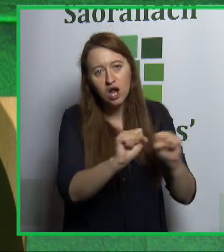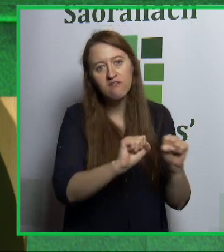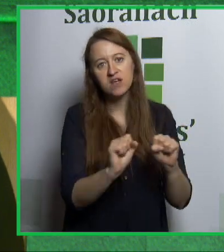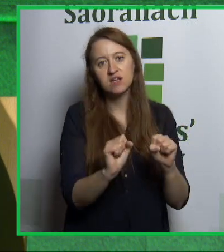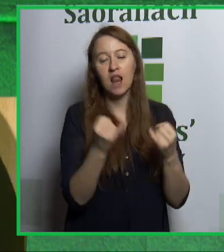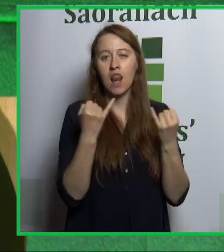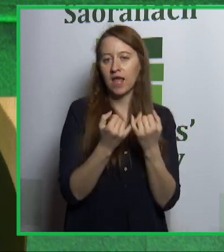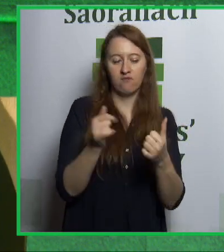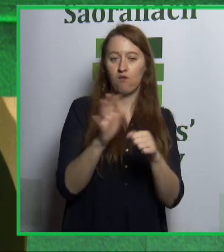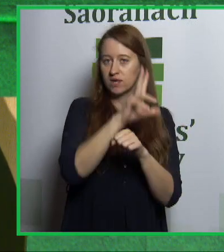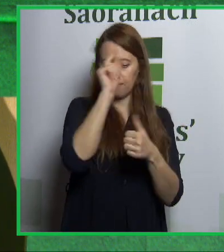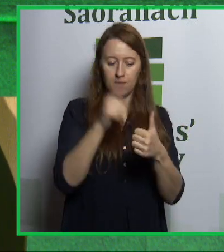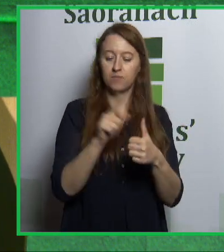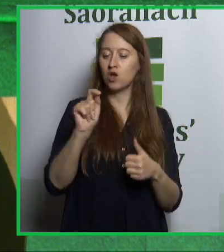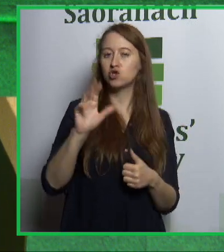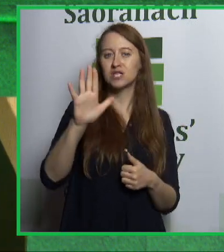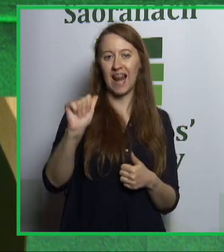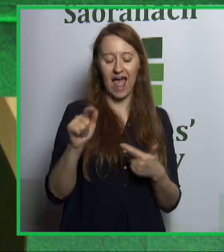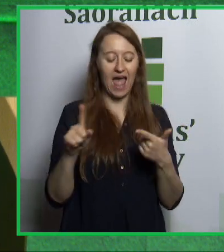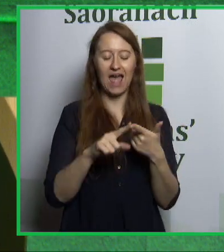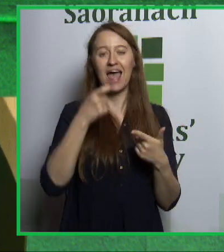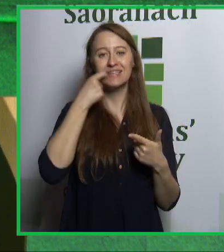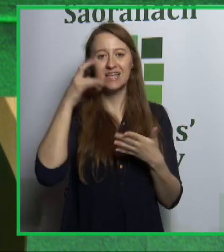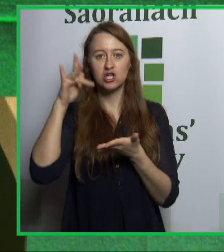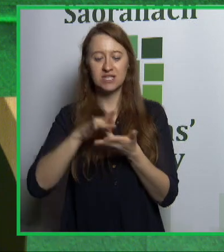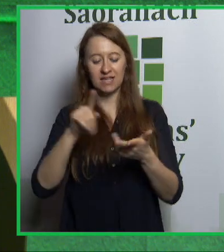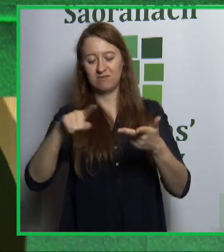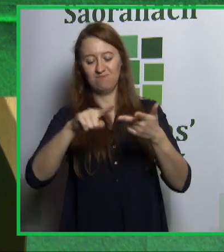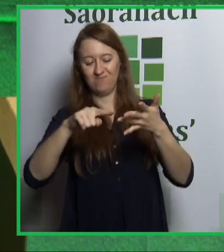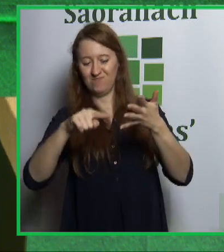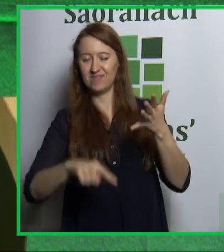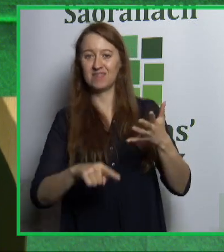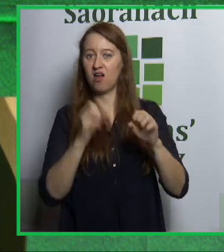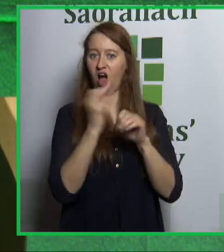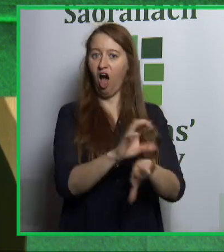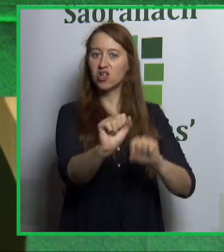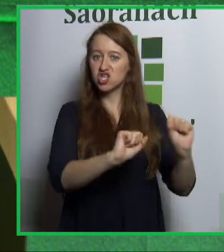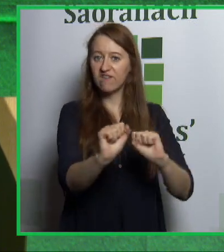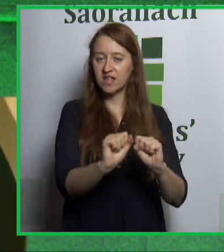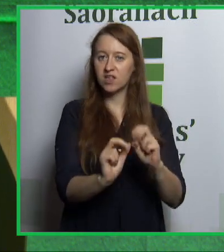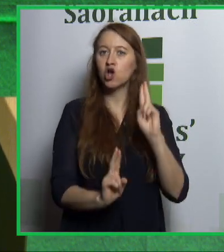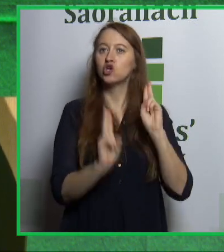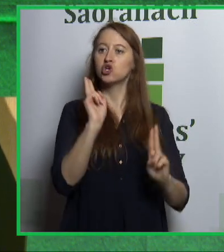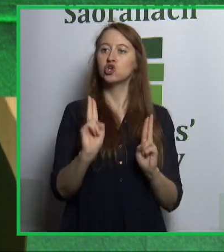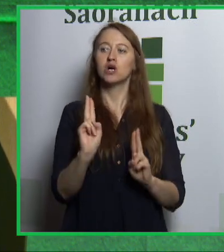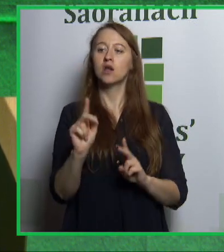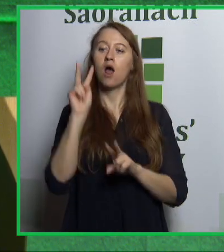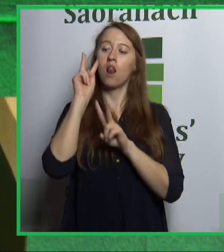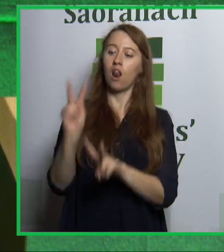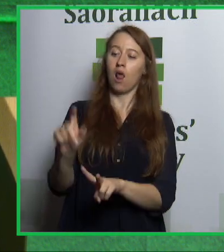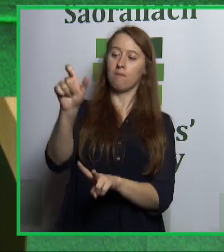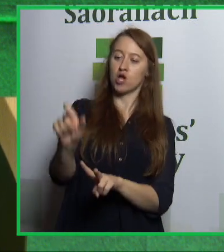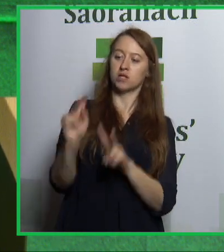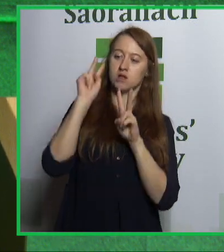of Tusla, addiction centres, anyone, I think that they should give people the chance, even though if you might have a